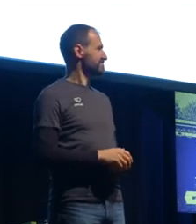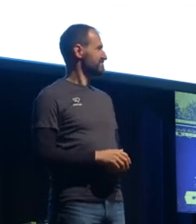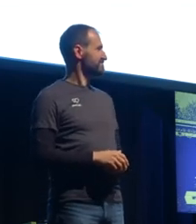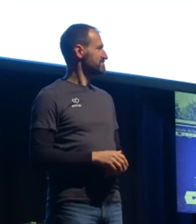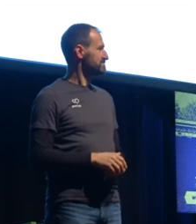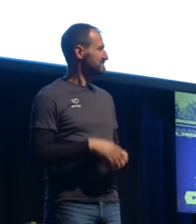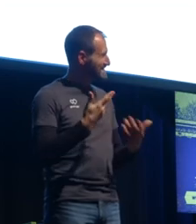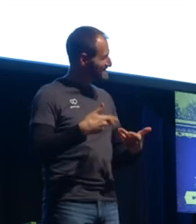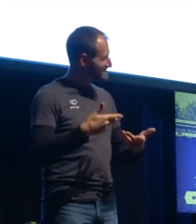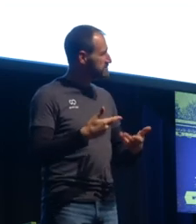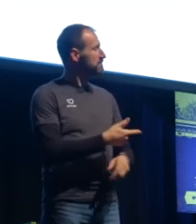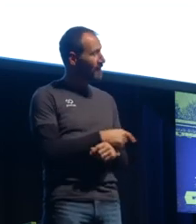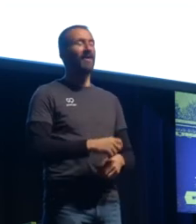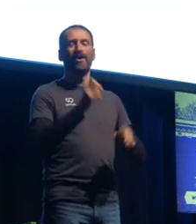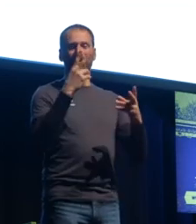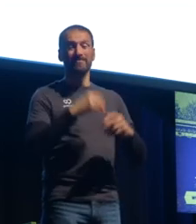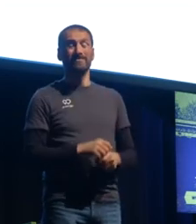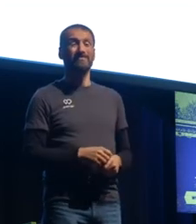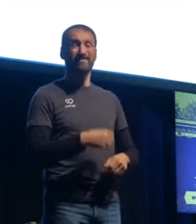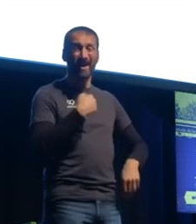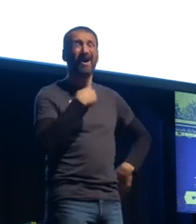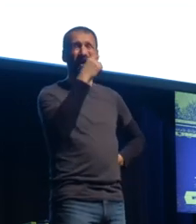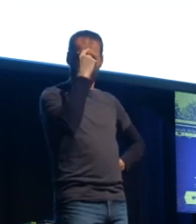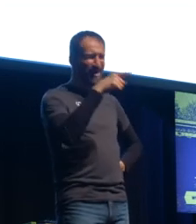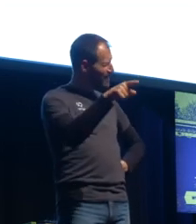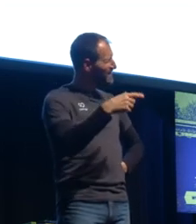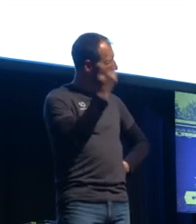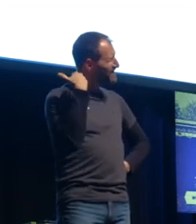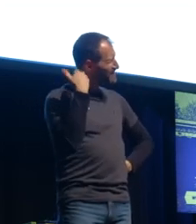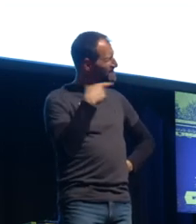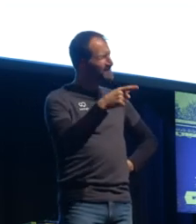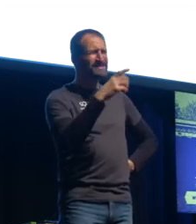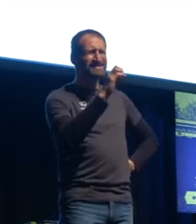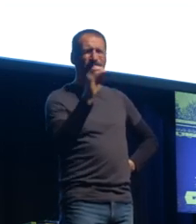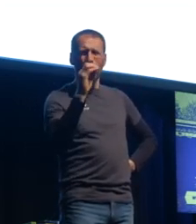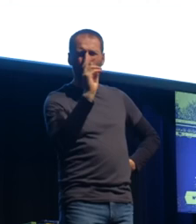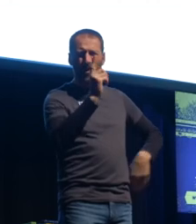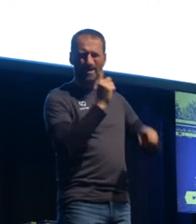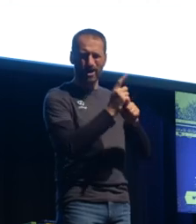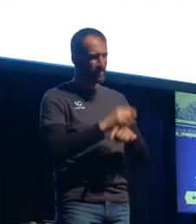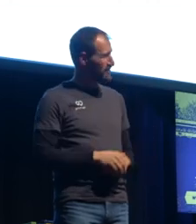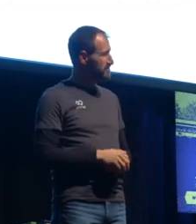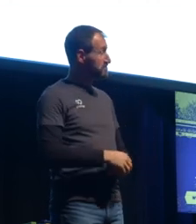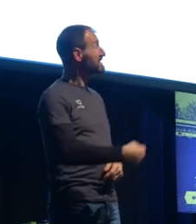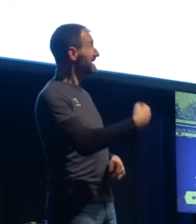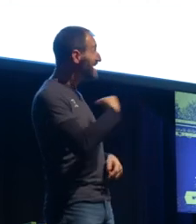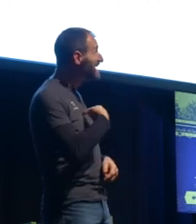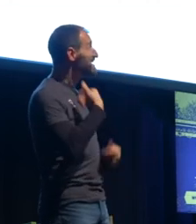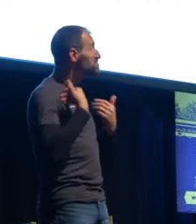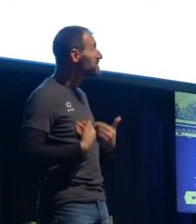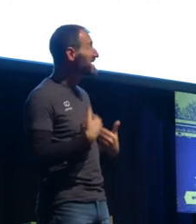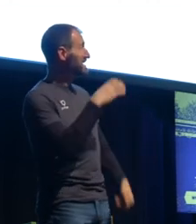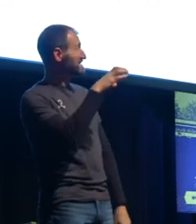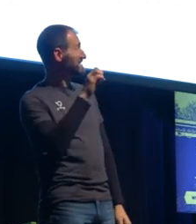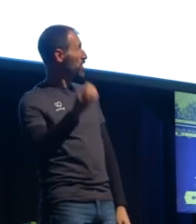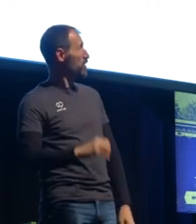Let's see if it goes. I think I've met your CEO before, but I'm the CEO. And